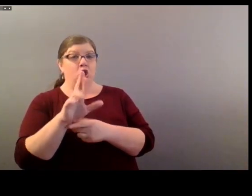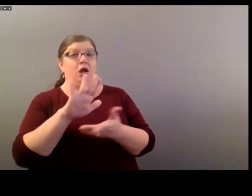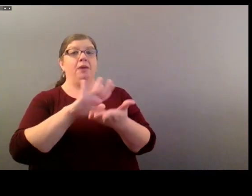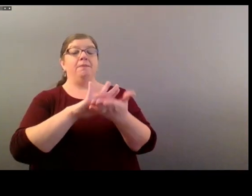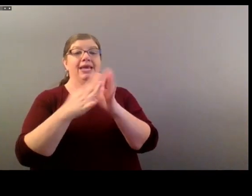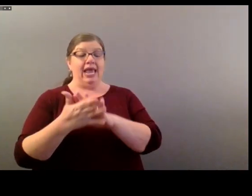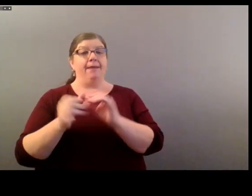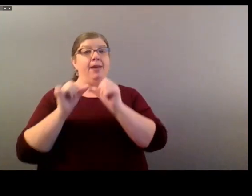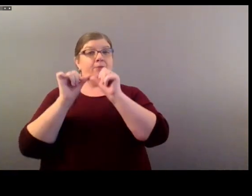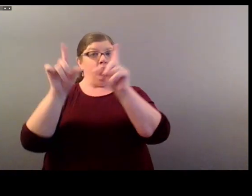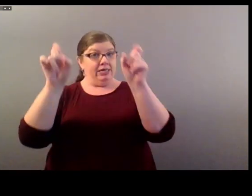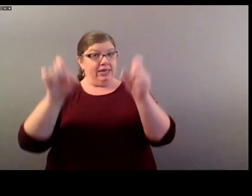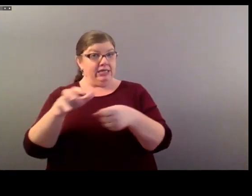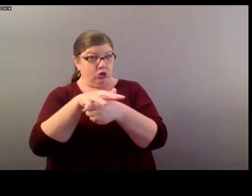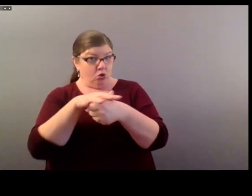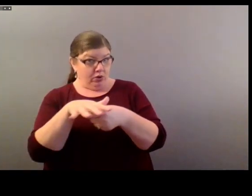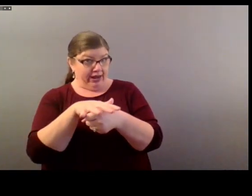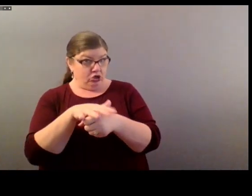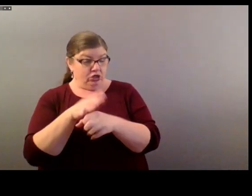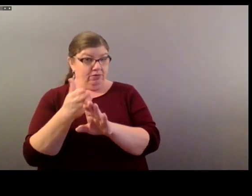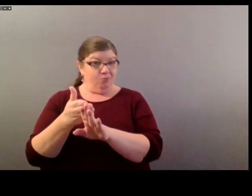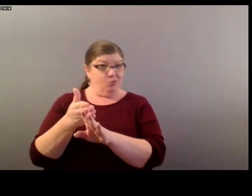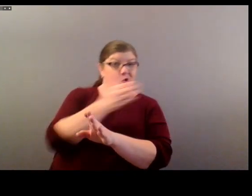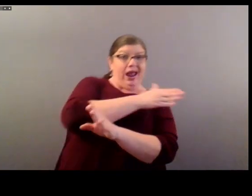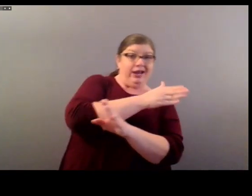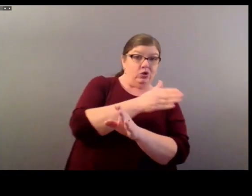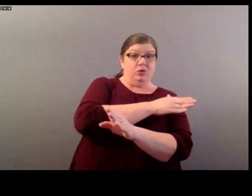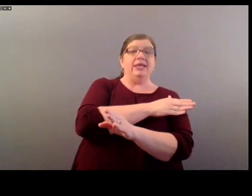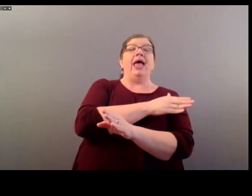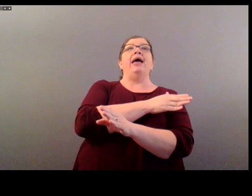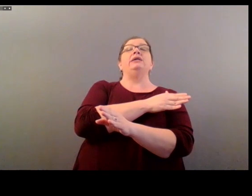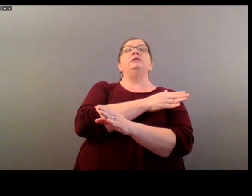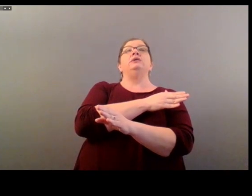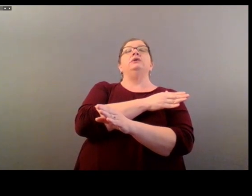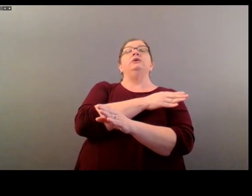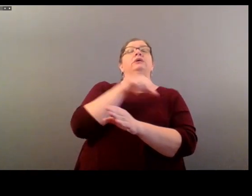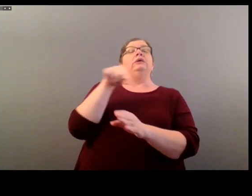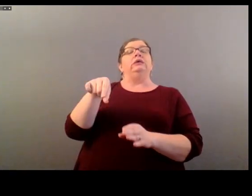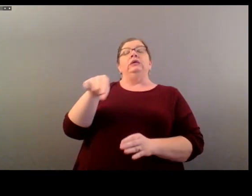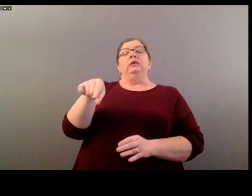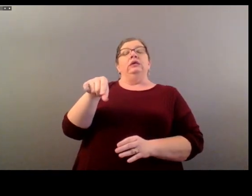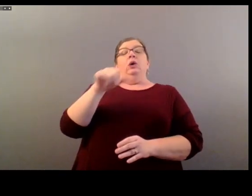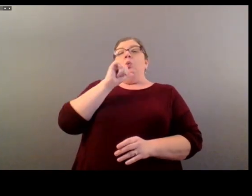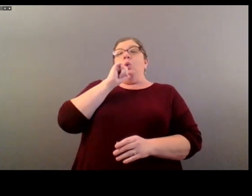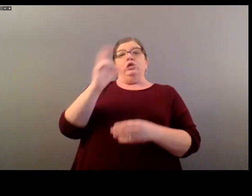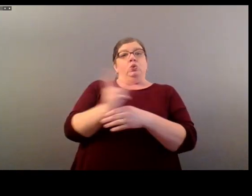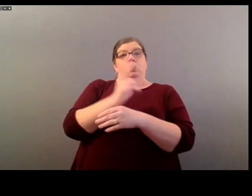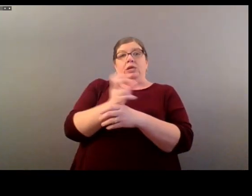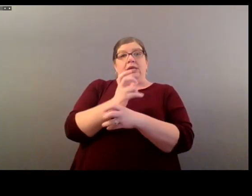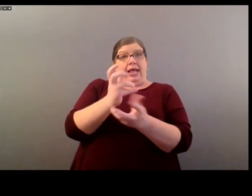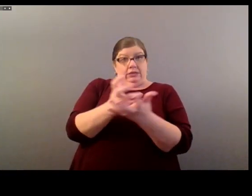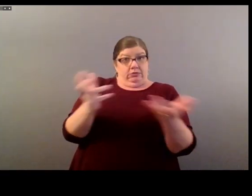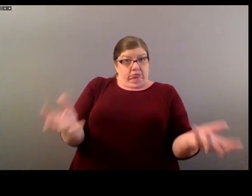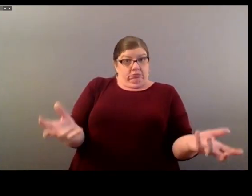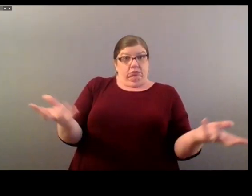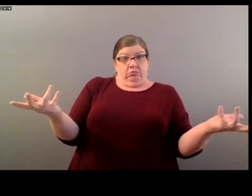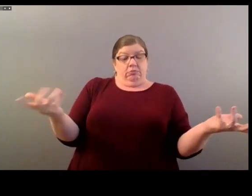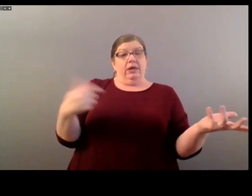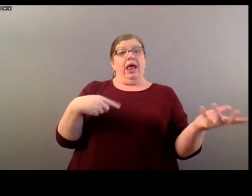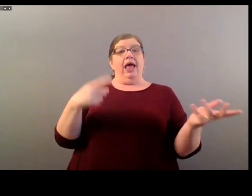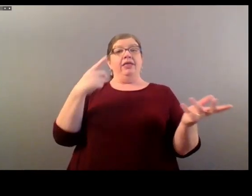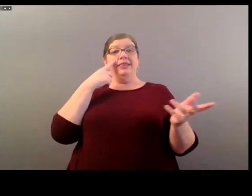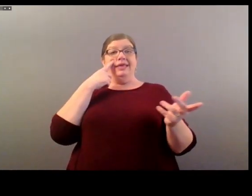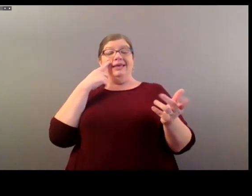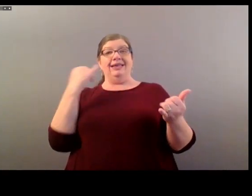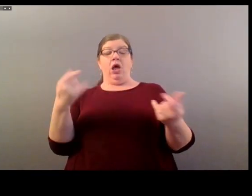location. Prior to it being a permanent testing location, it wasn't widely utilized. However, I think the reverse is